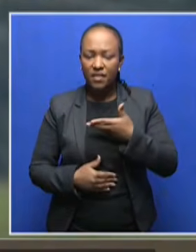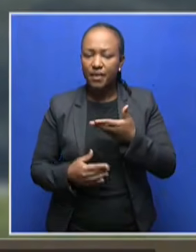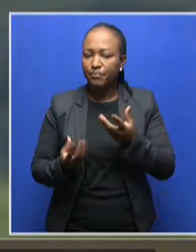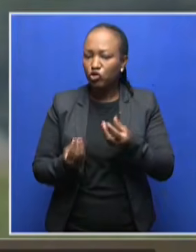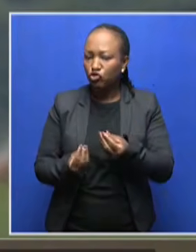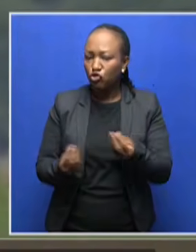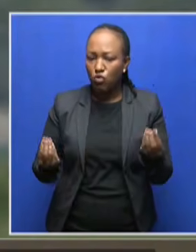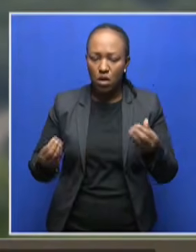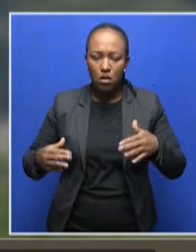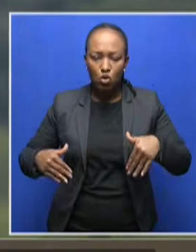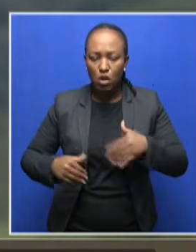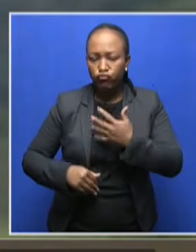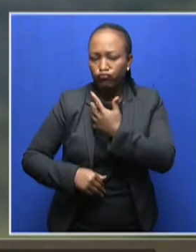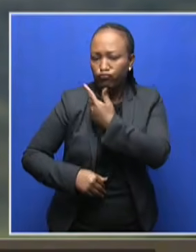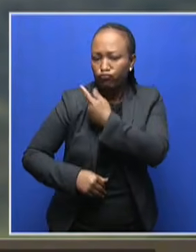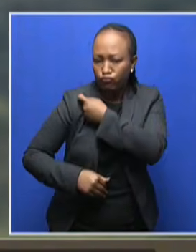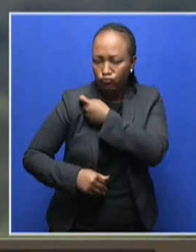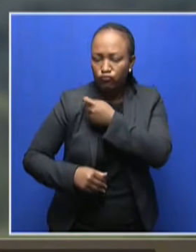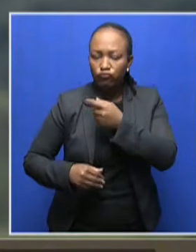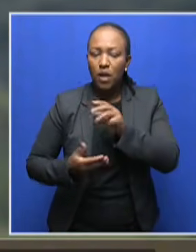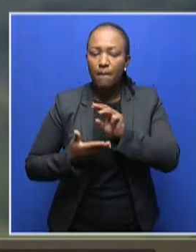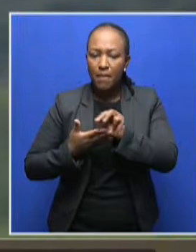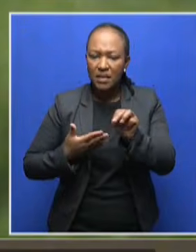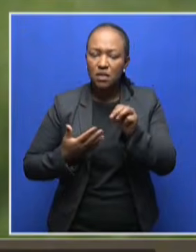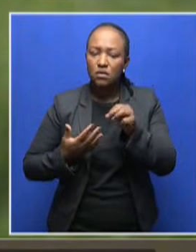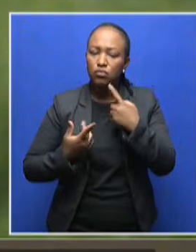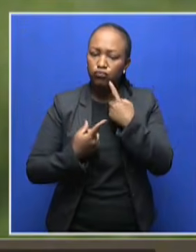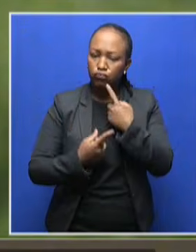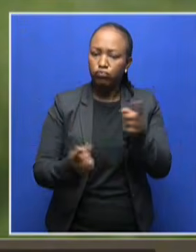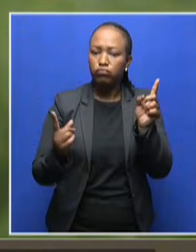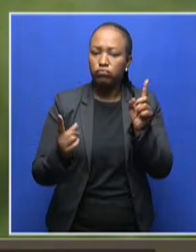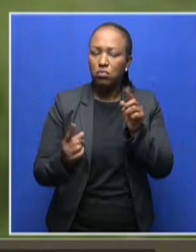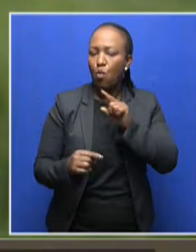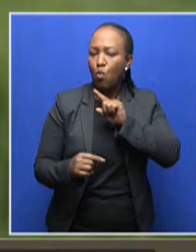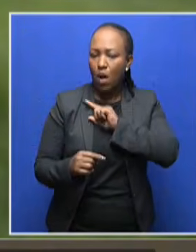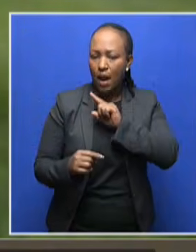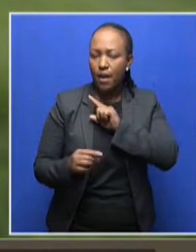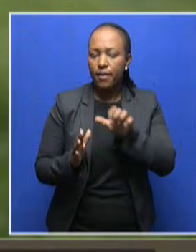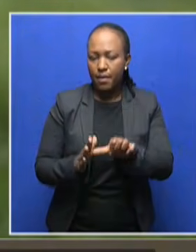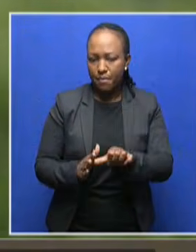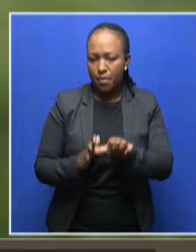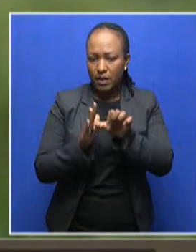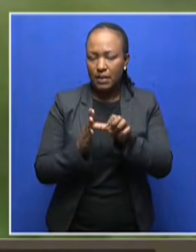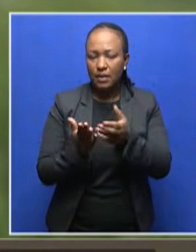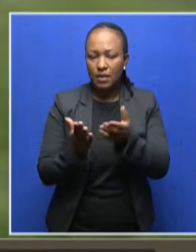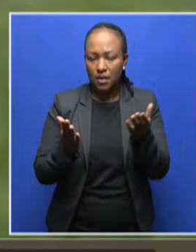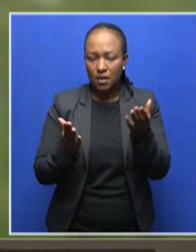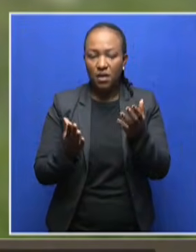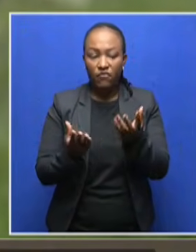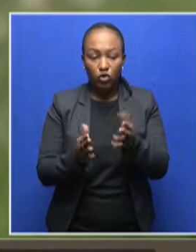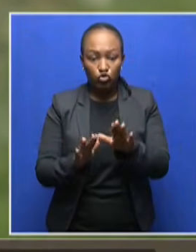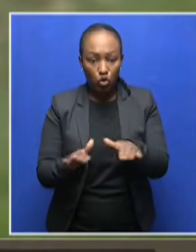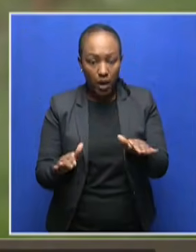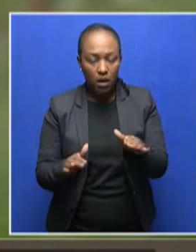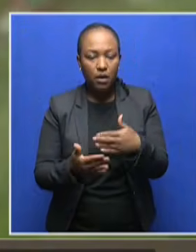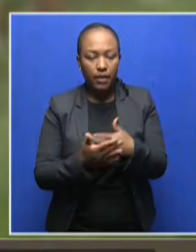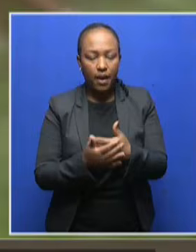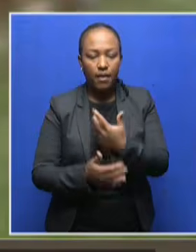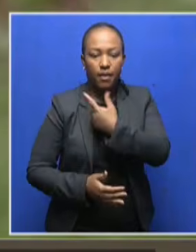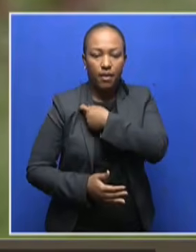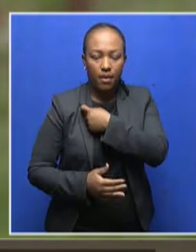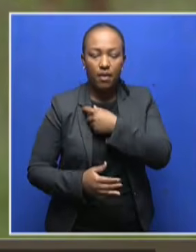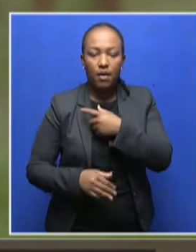not have been immunized, just to bring the message home as to why it is important to have those children vaccinated. I'm going to